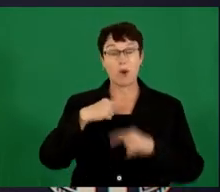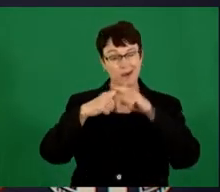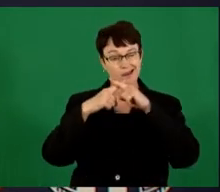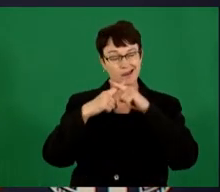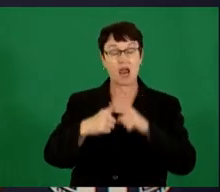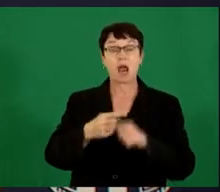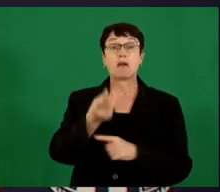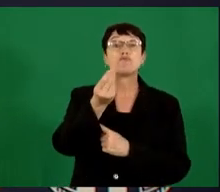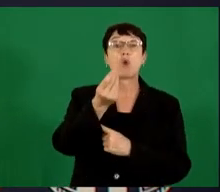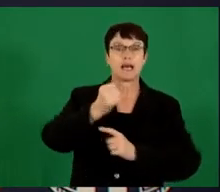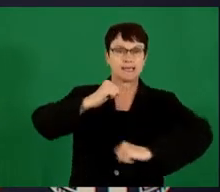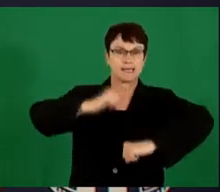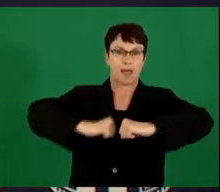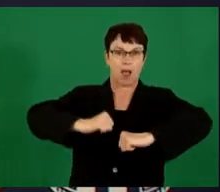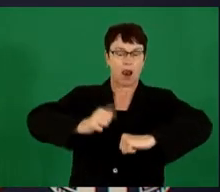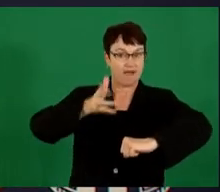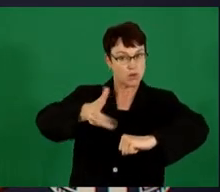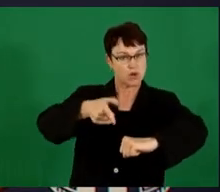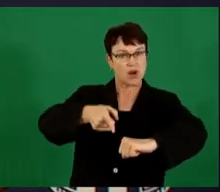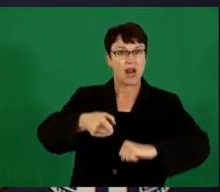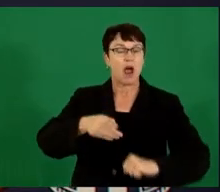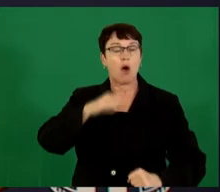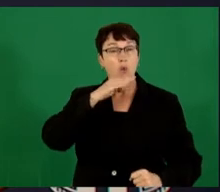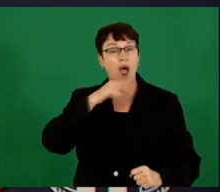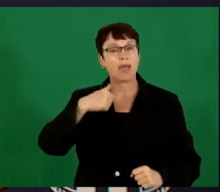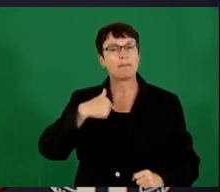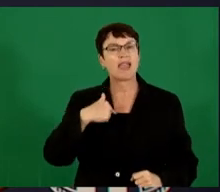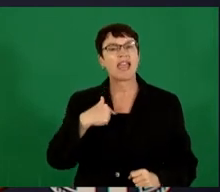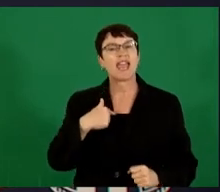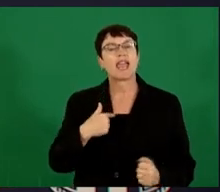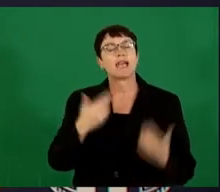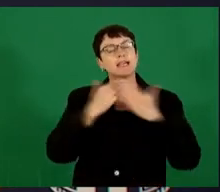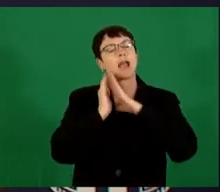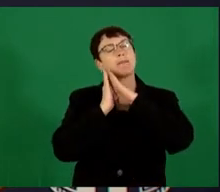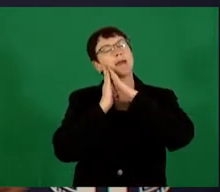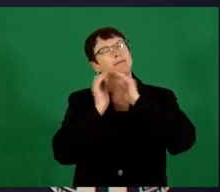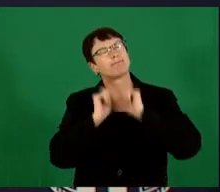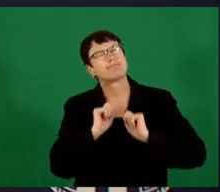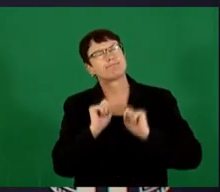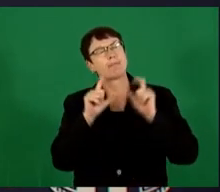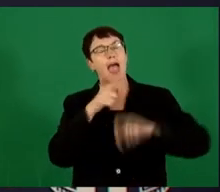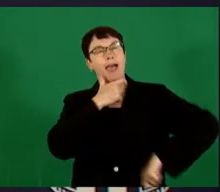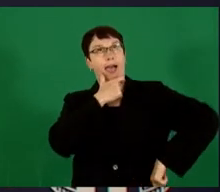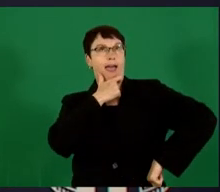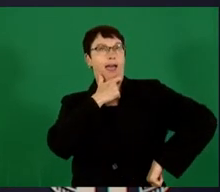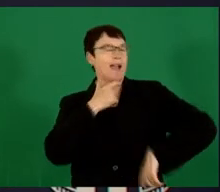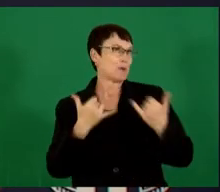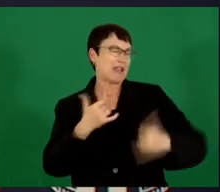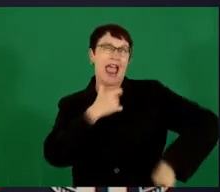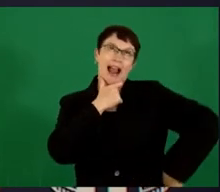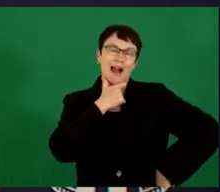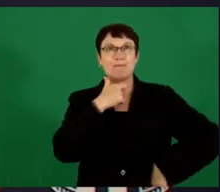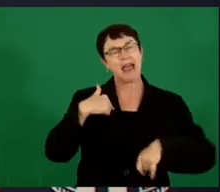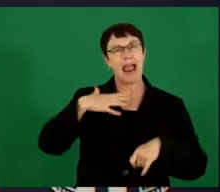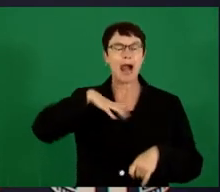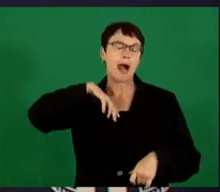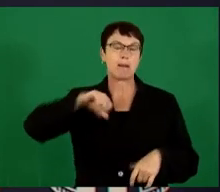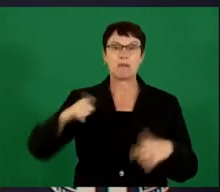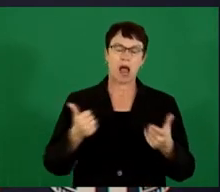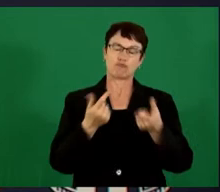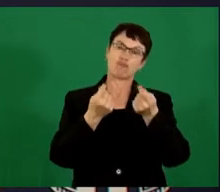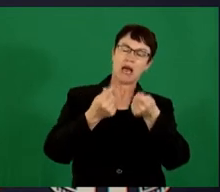not because we just woke up one day and decided we want to target price stability. It is because the people of this country decided that